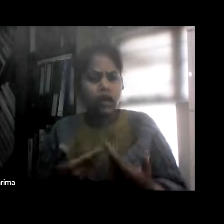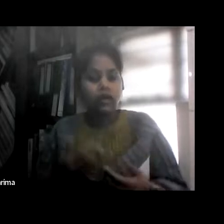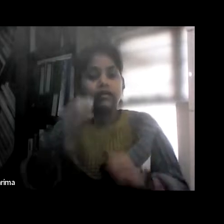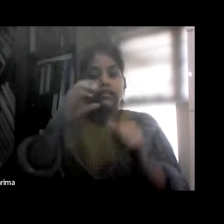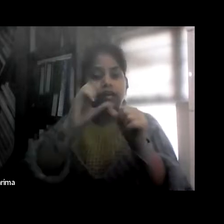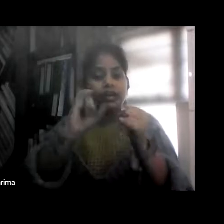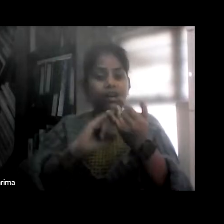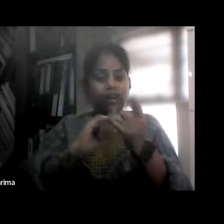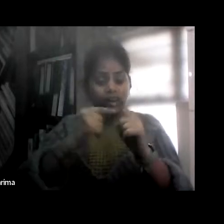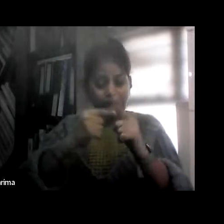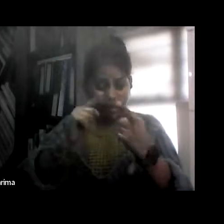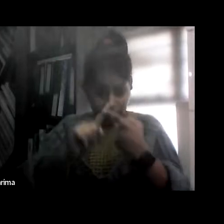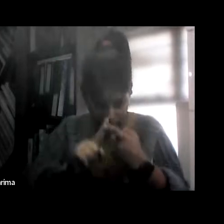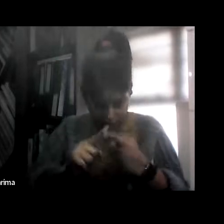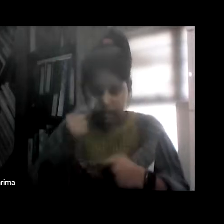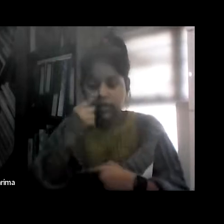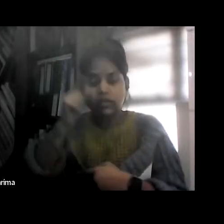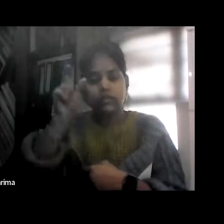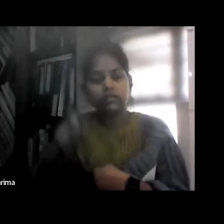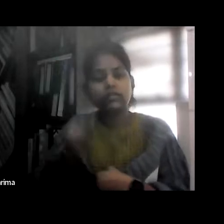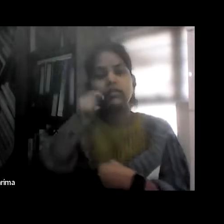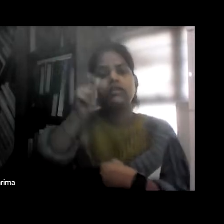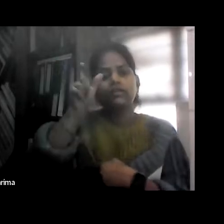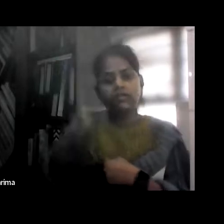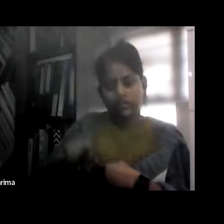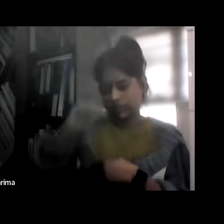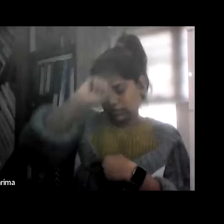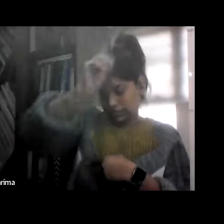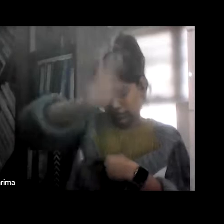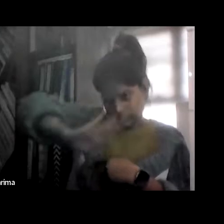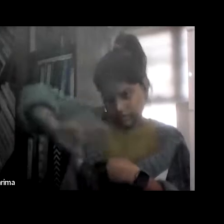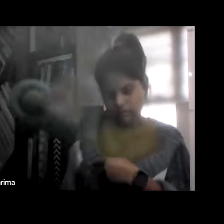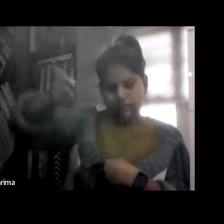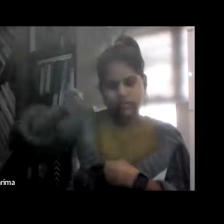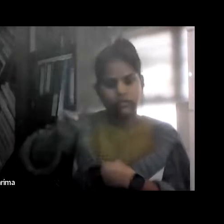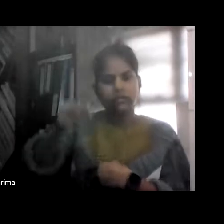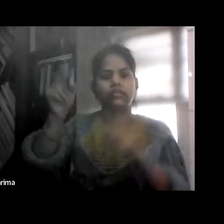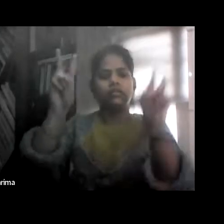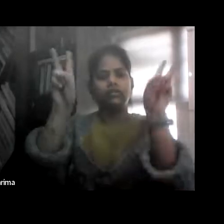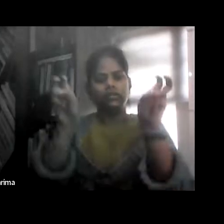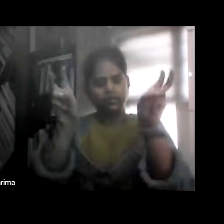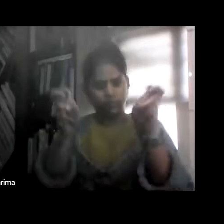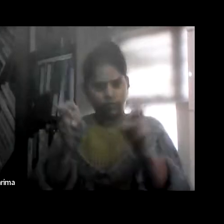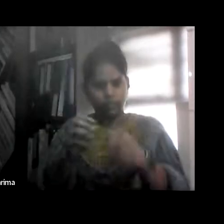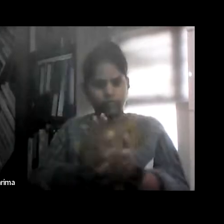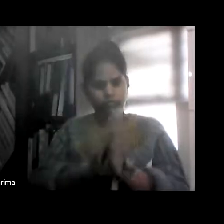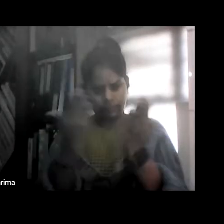in Contemporary India, Power, Privilege and Politics.